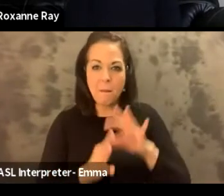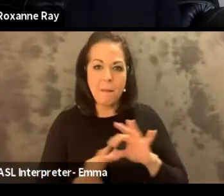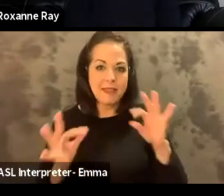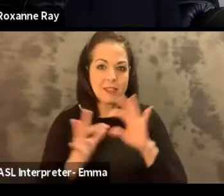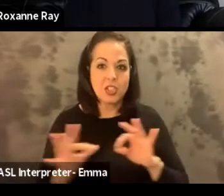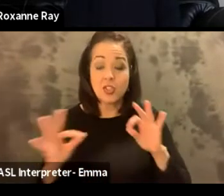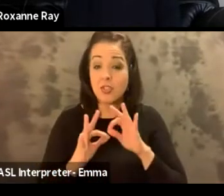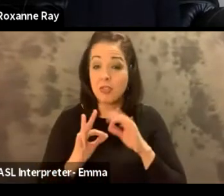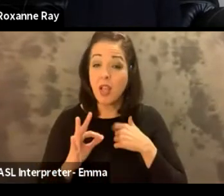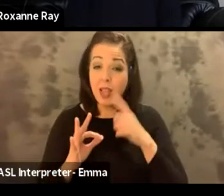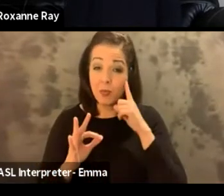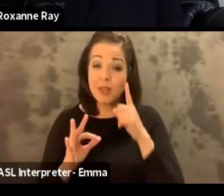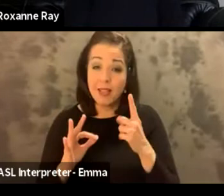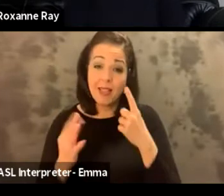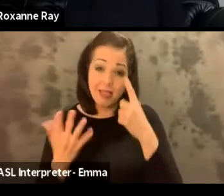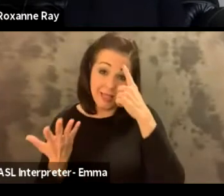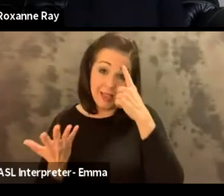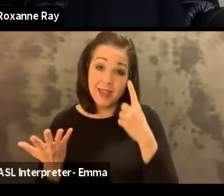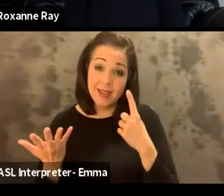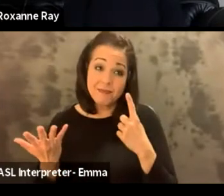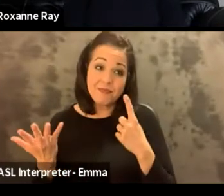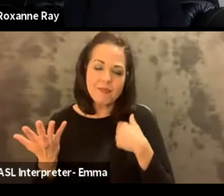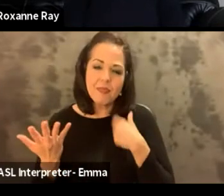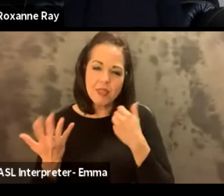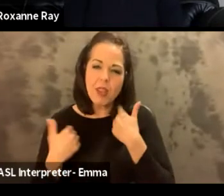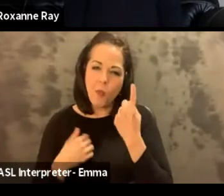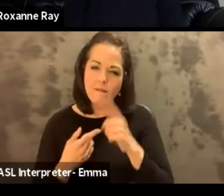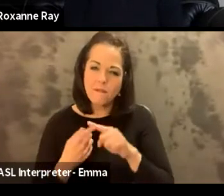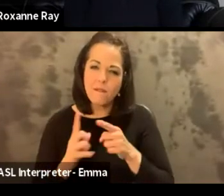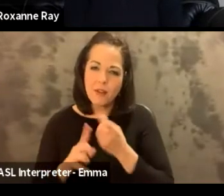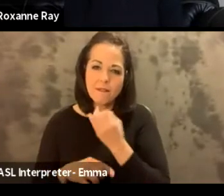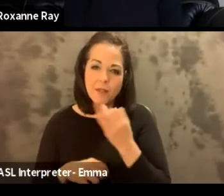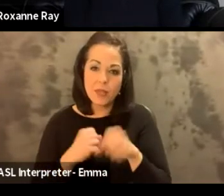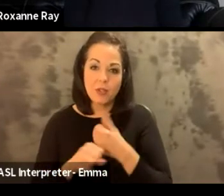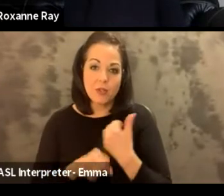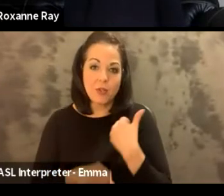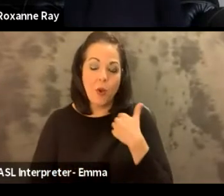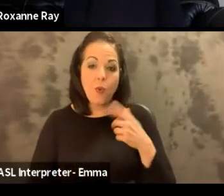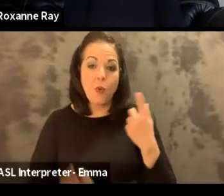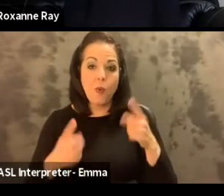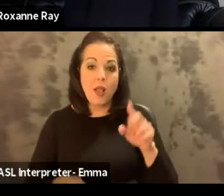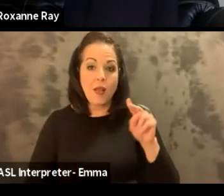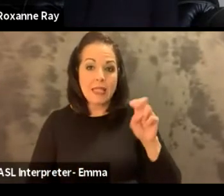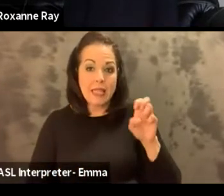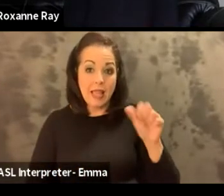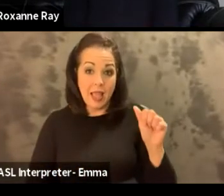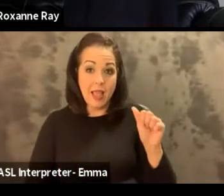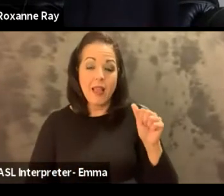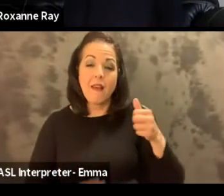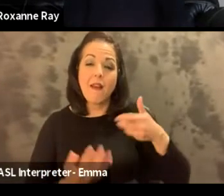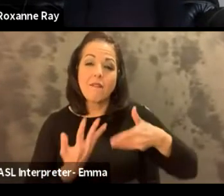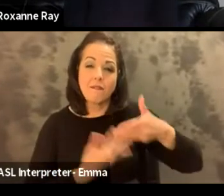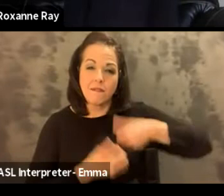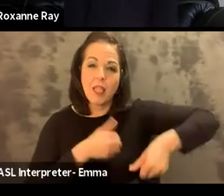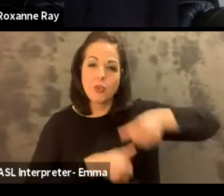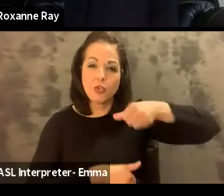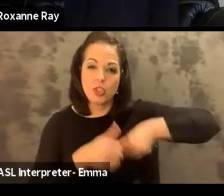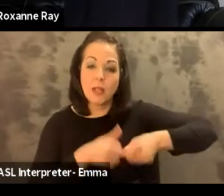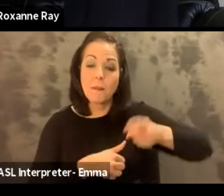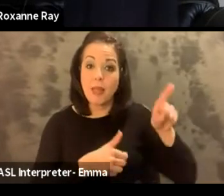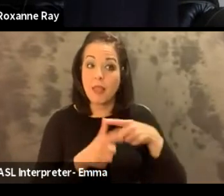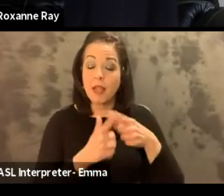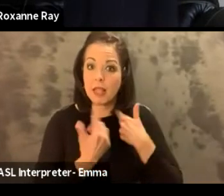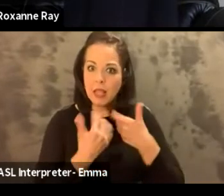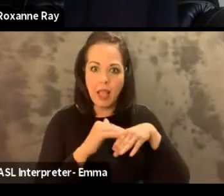really think, I had a friend years ago when I was at a NEA fellowship who said he entered everything with his